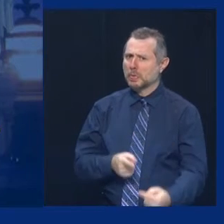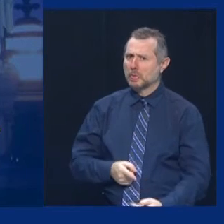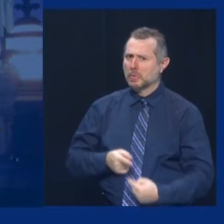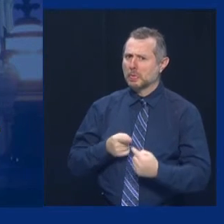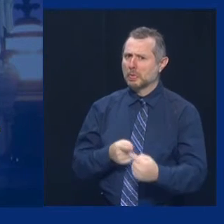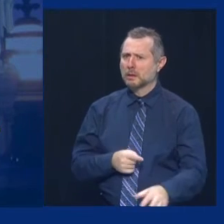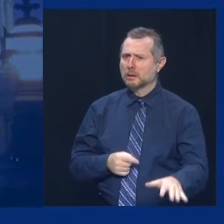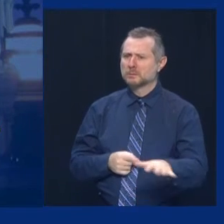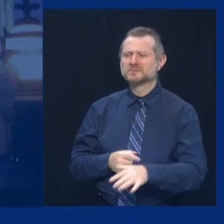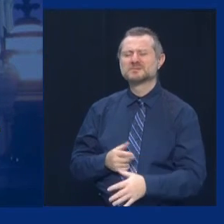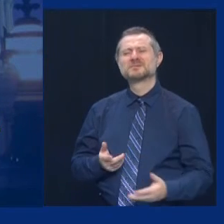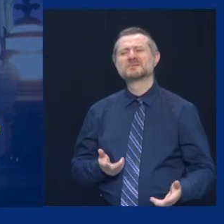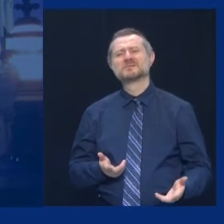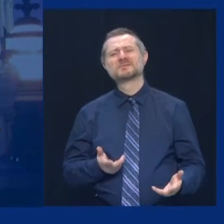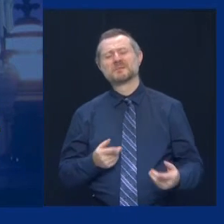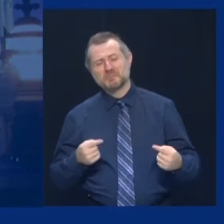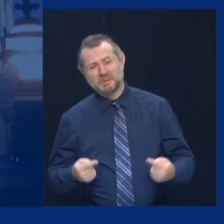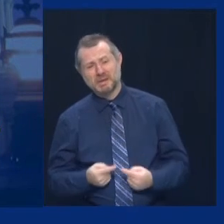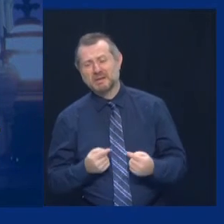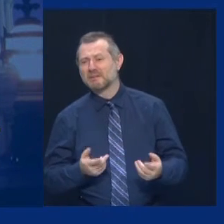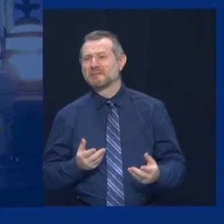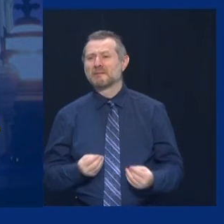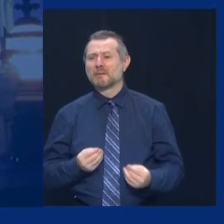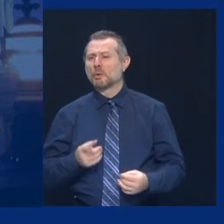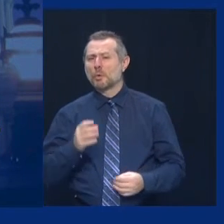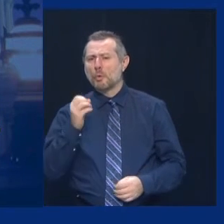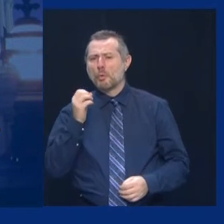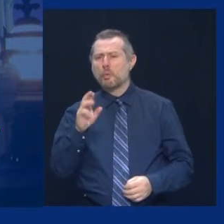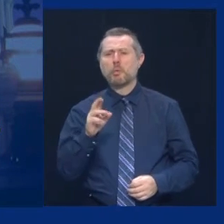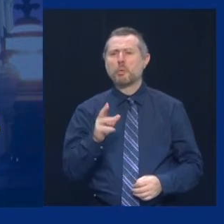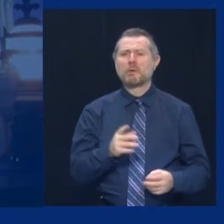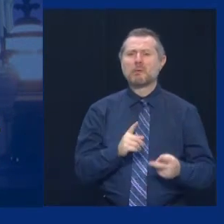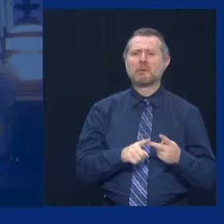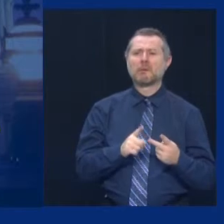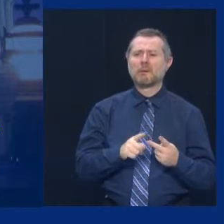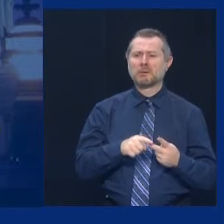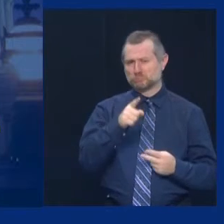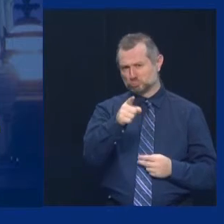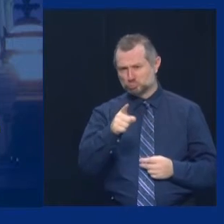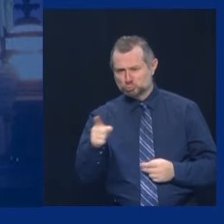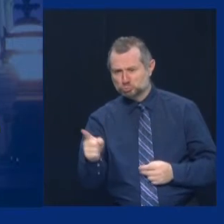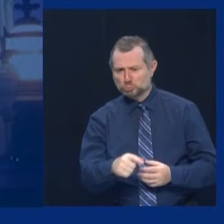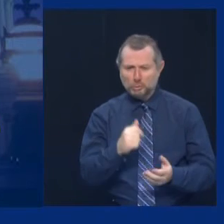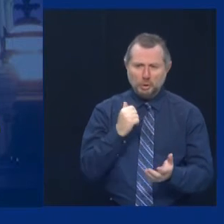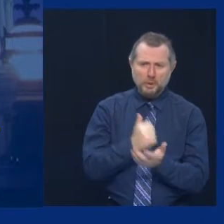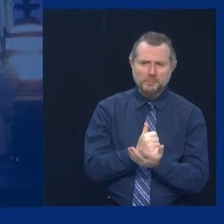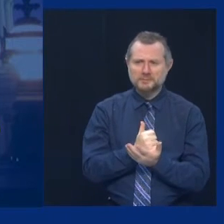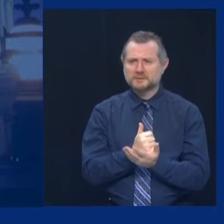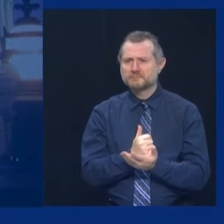pain? Or help no one? It was a